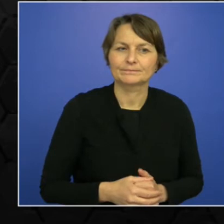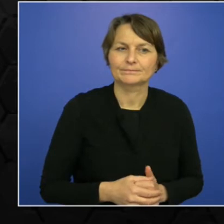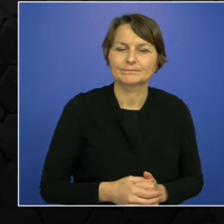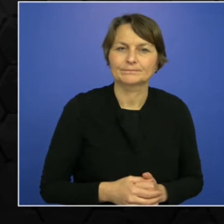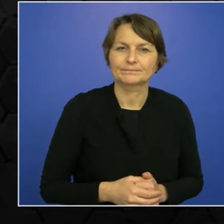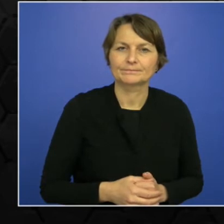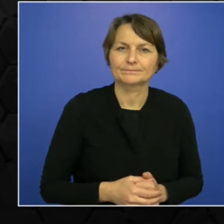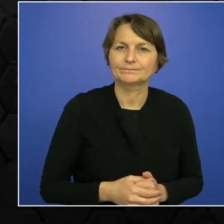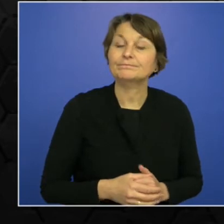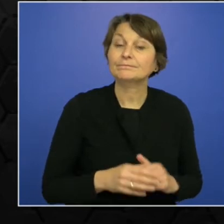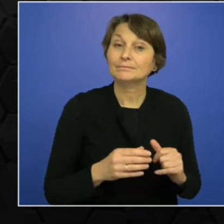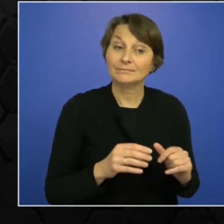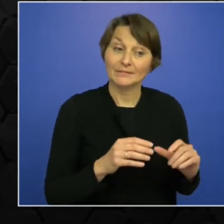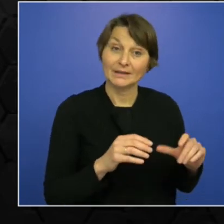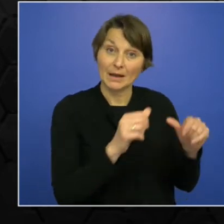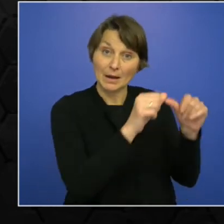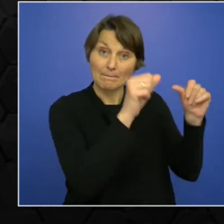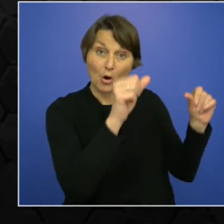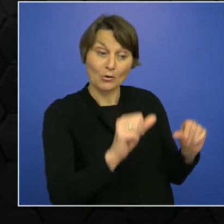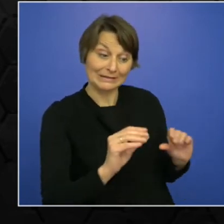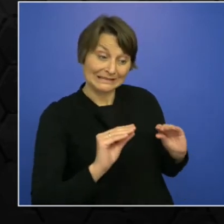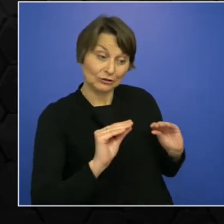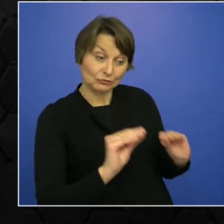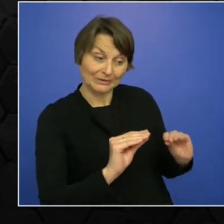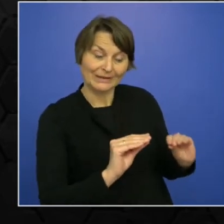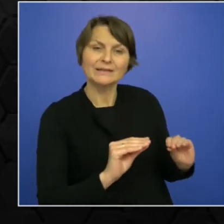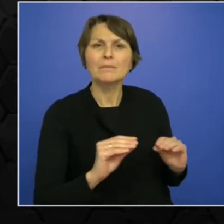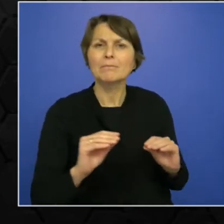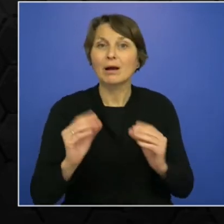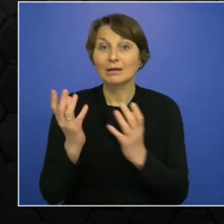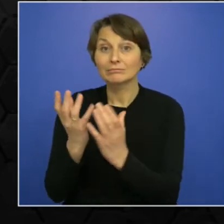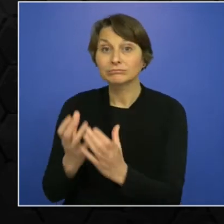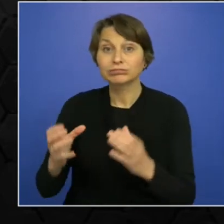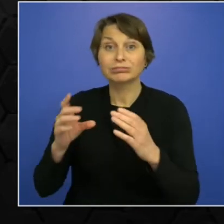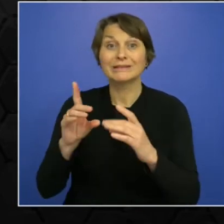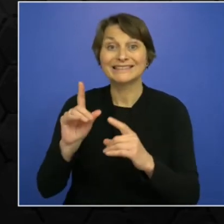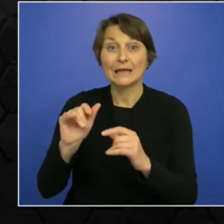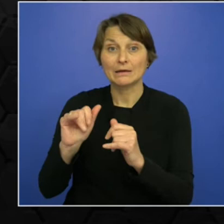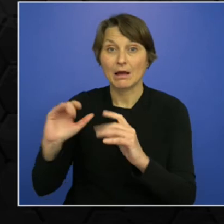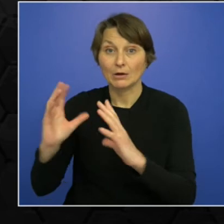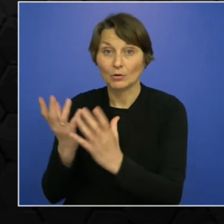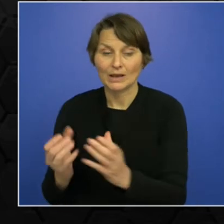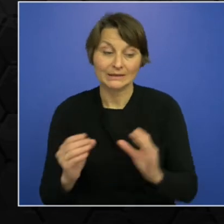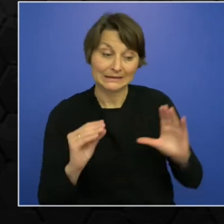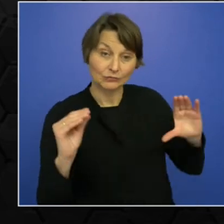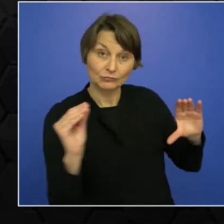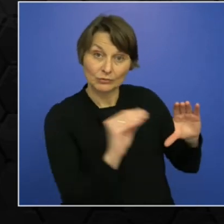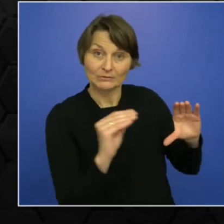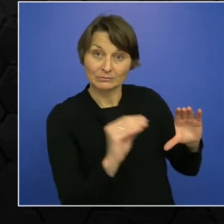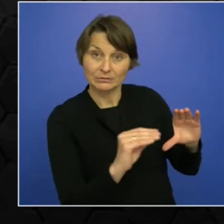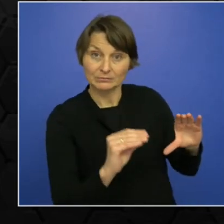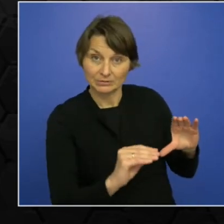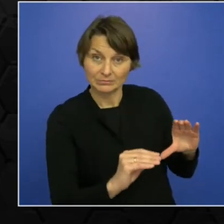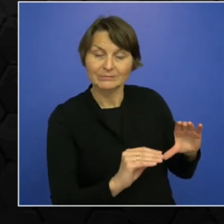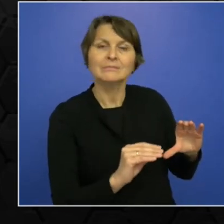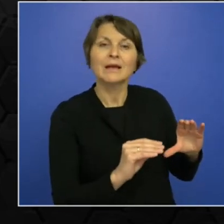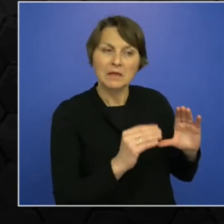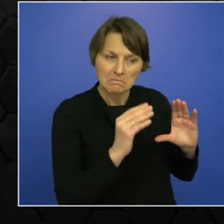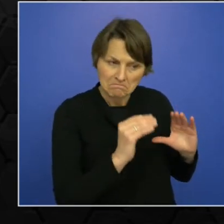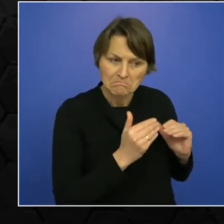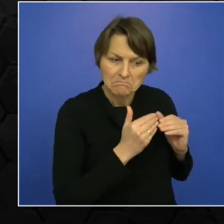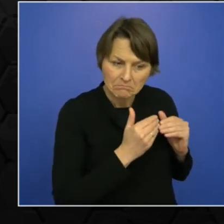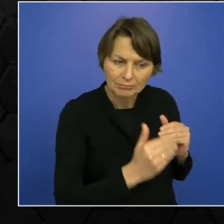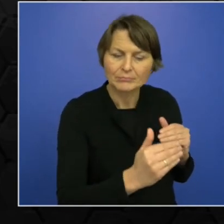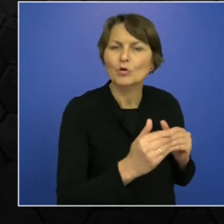model using the data that we had collected. And just recently, we were able to open source our project. So